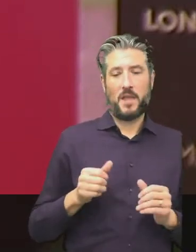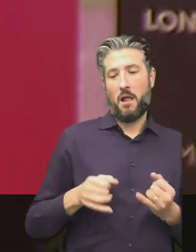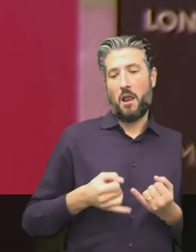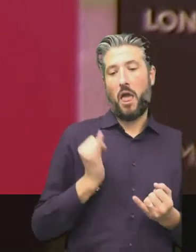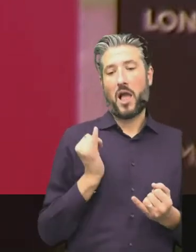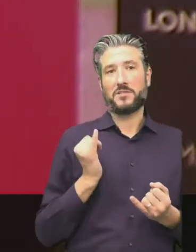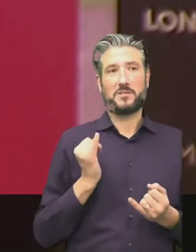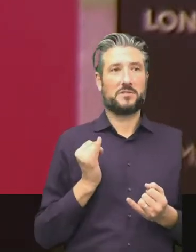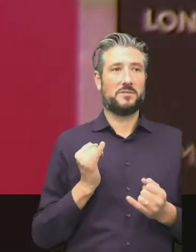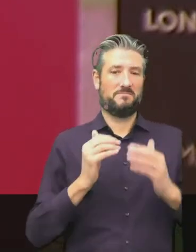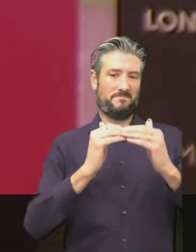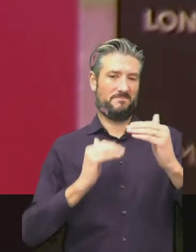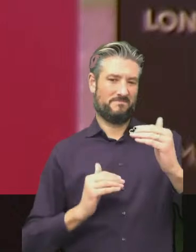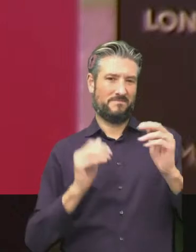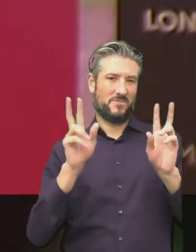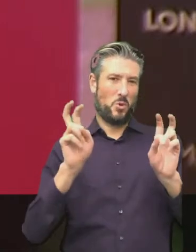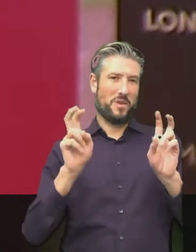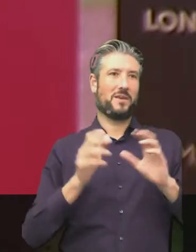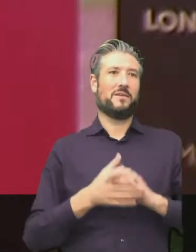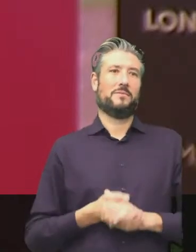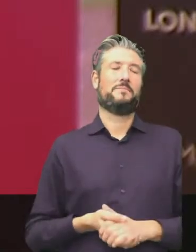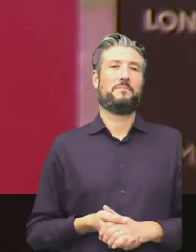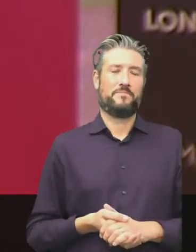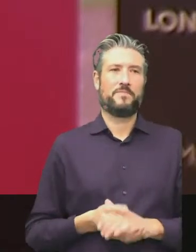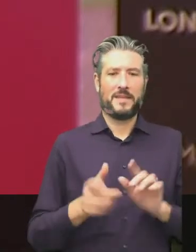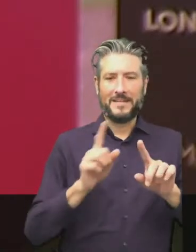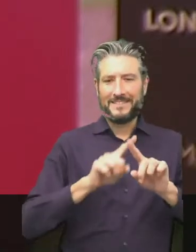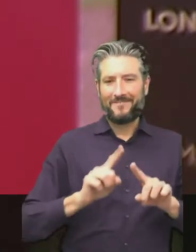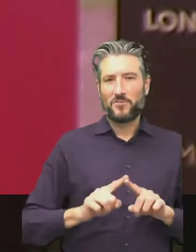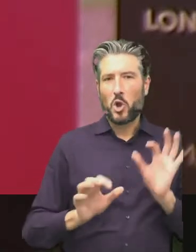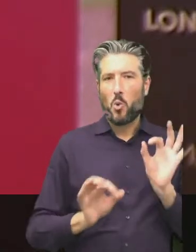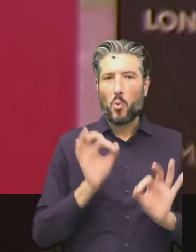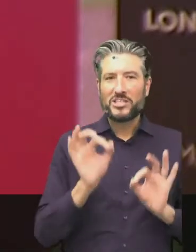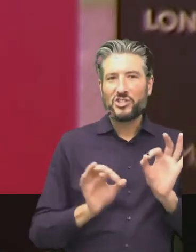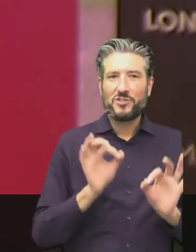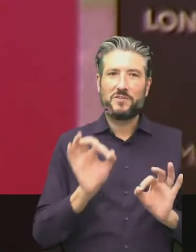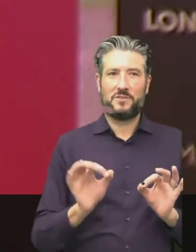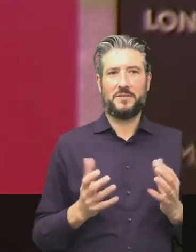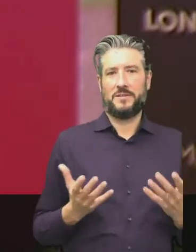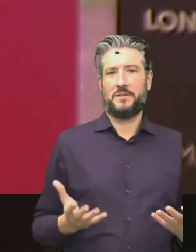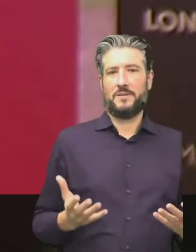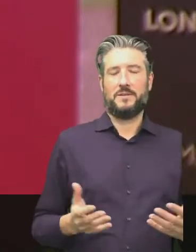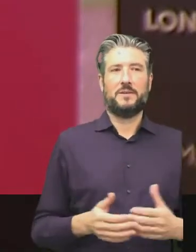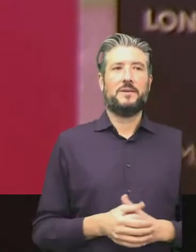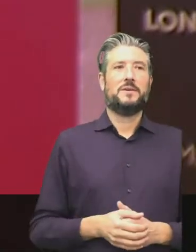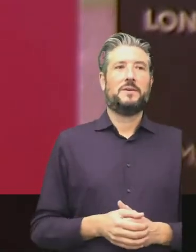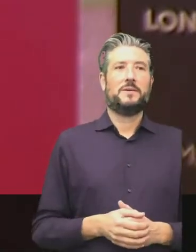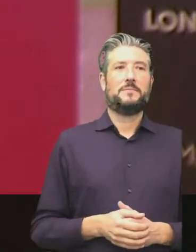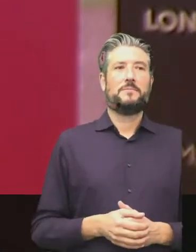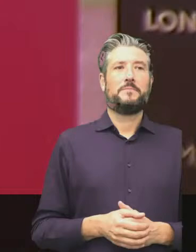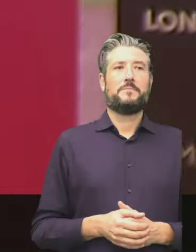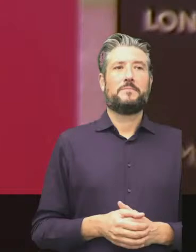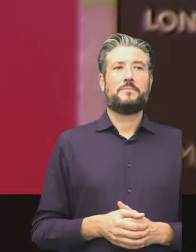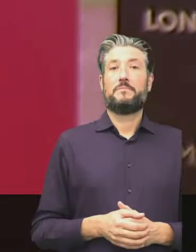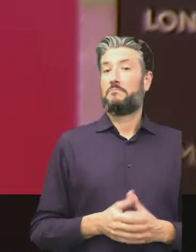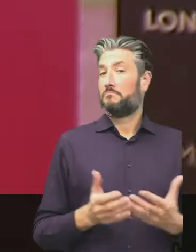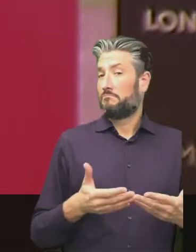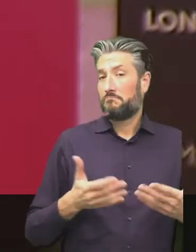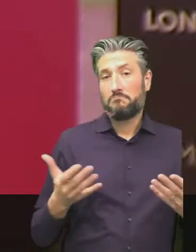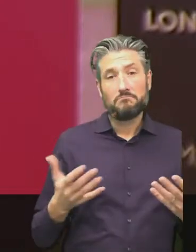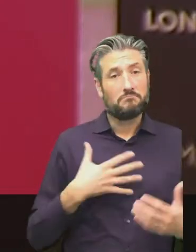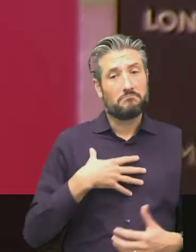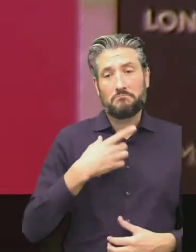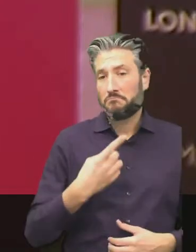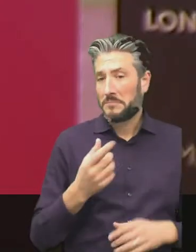our questions. And that is on any topic that you want